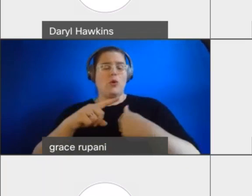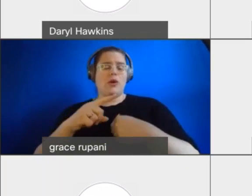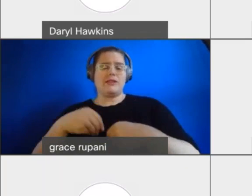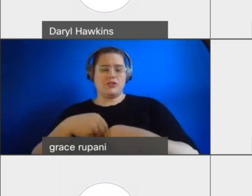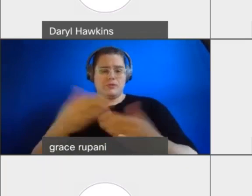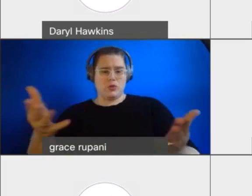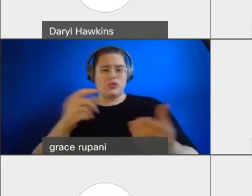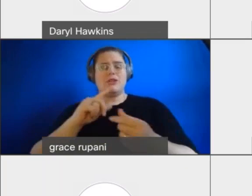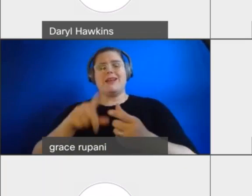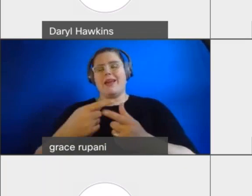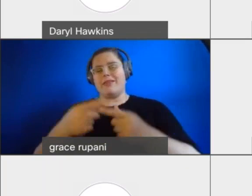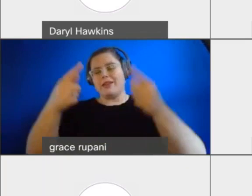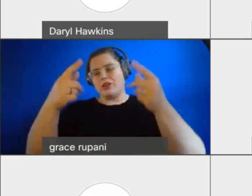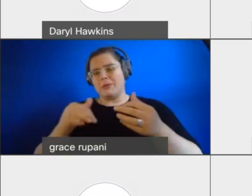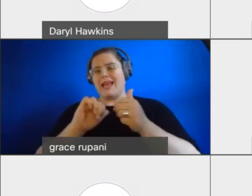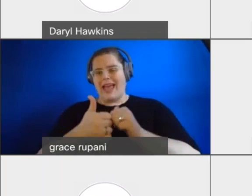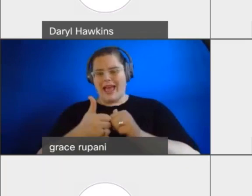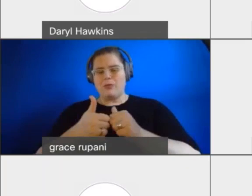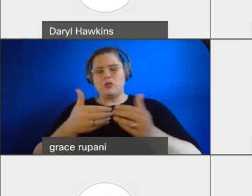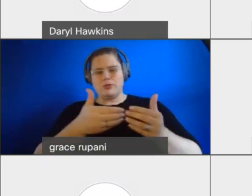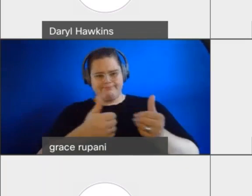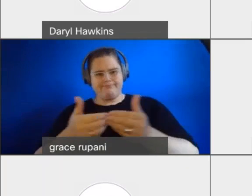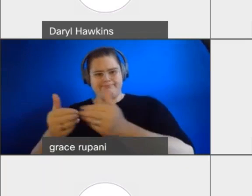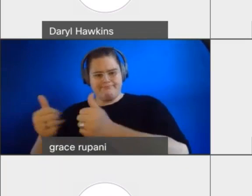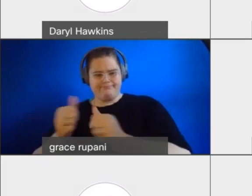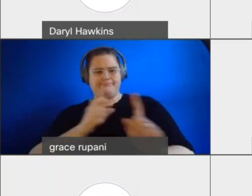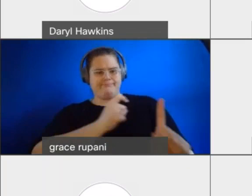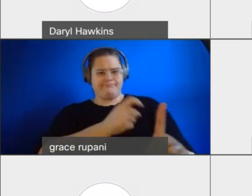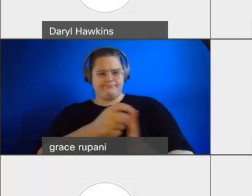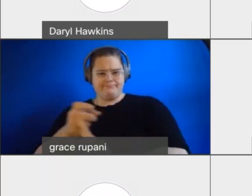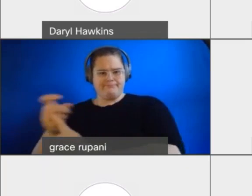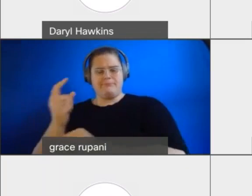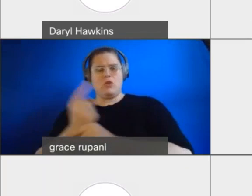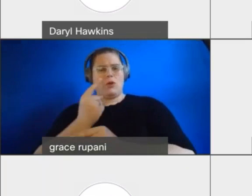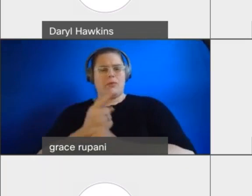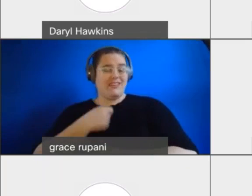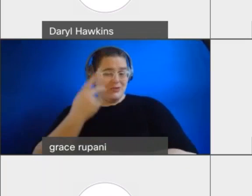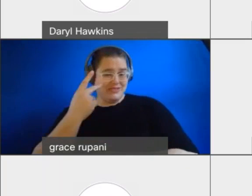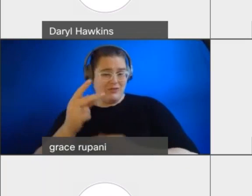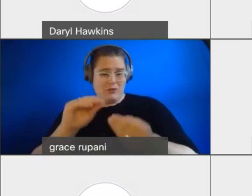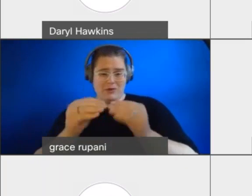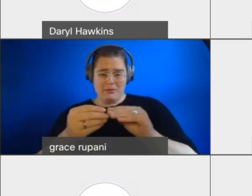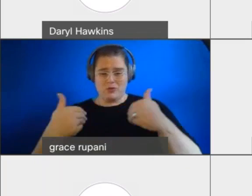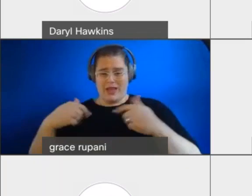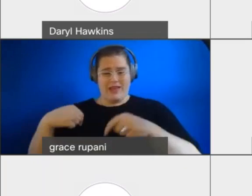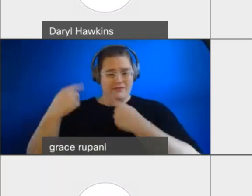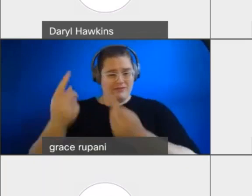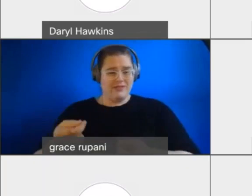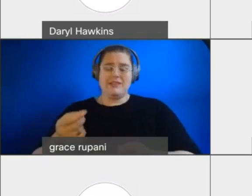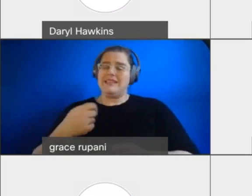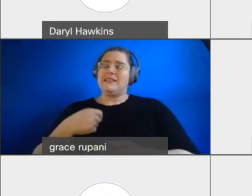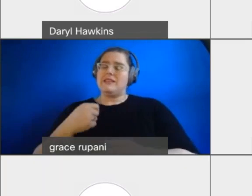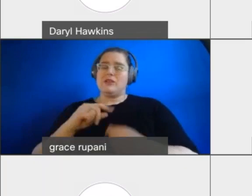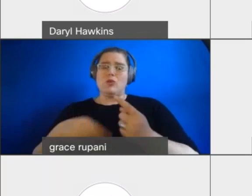be allocated most appropriately. And you can see from our numbers in some respects, when you look at COVID